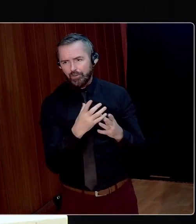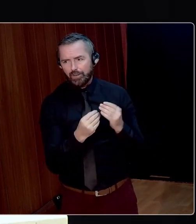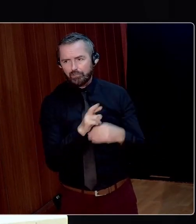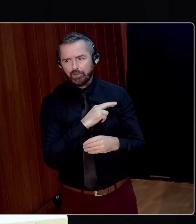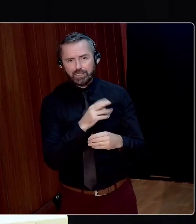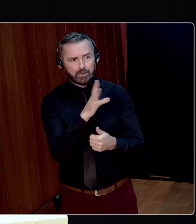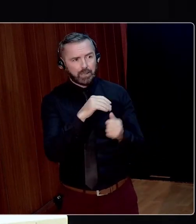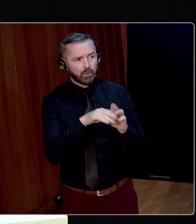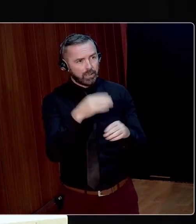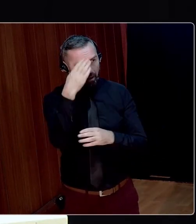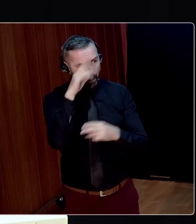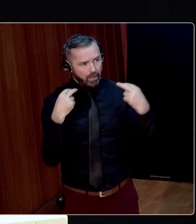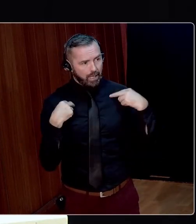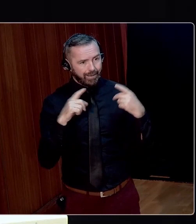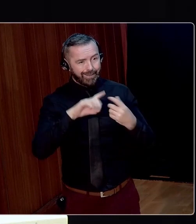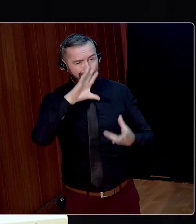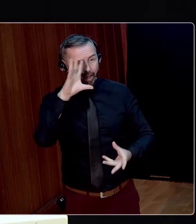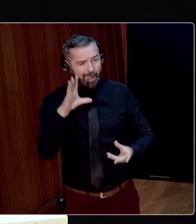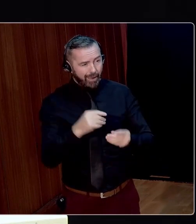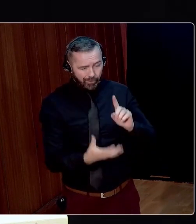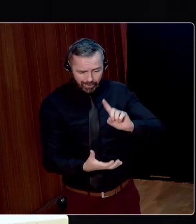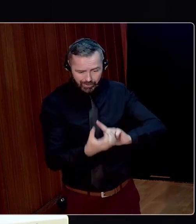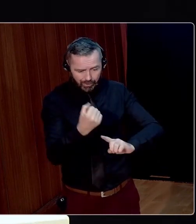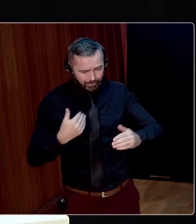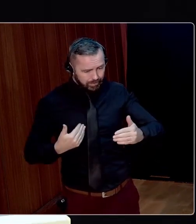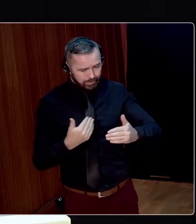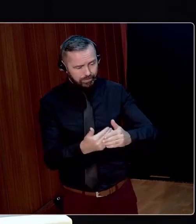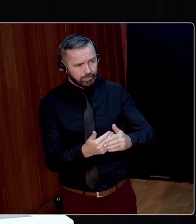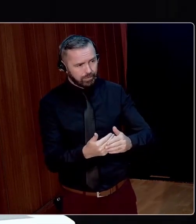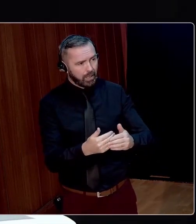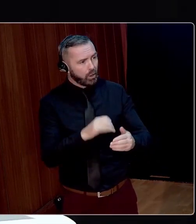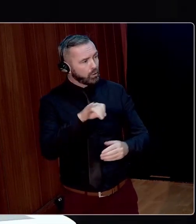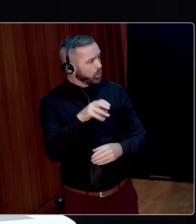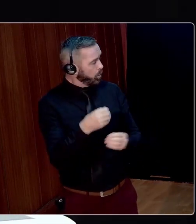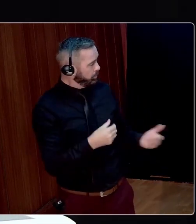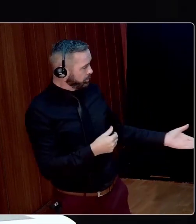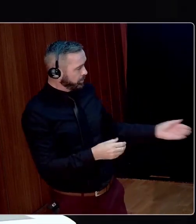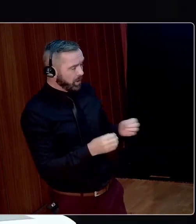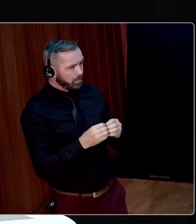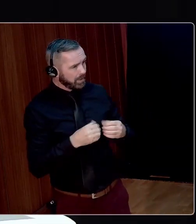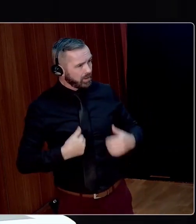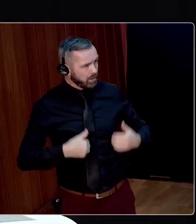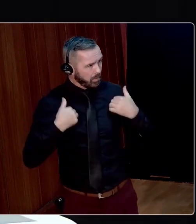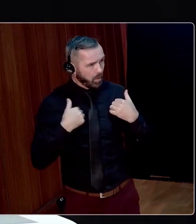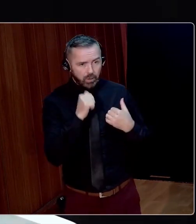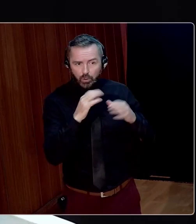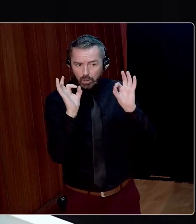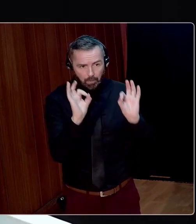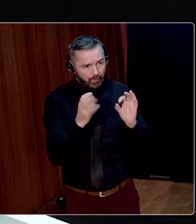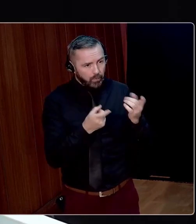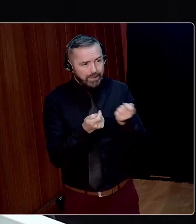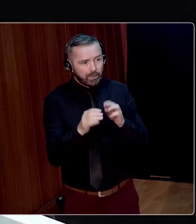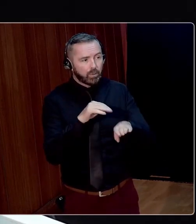matter, particularly in terms of the Irish language, and particularly in terms of everything that has been achieved, certainly in terms of Joe mentioned this morning, nothing is perfect, and we are dealing with